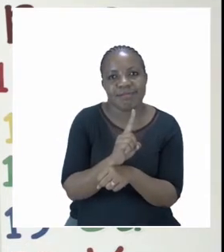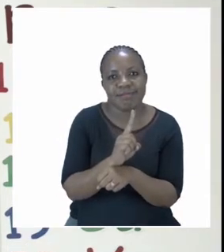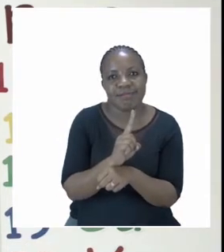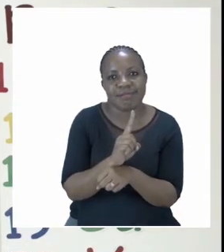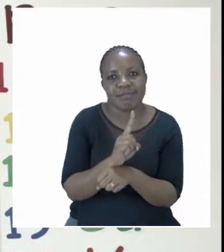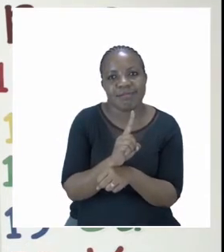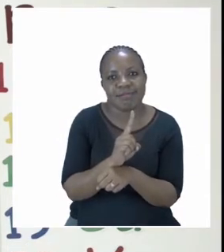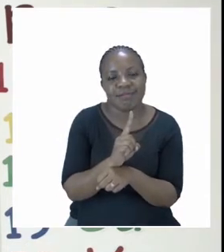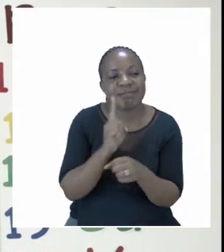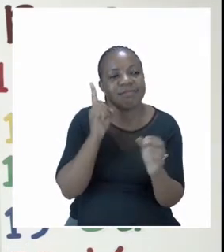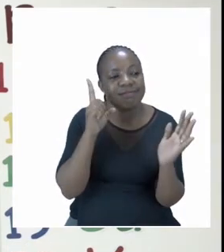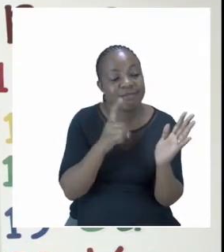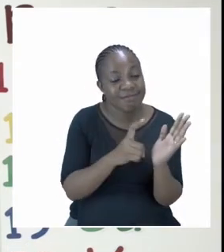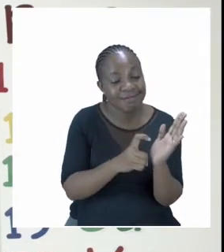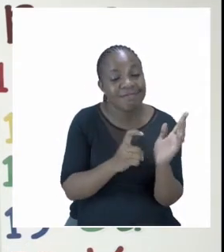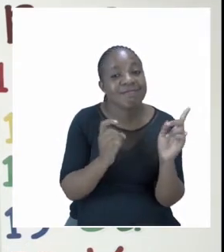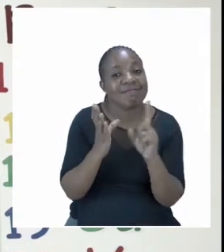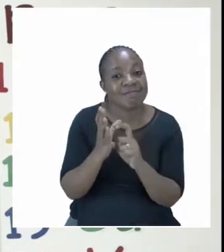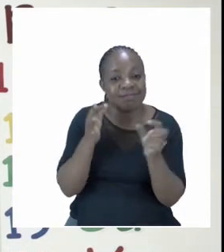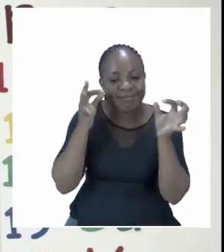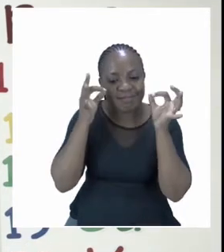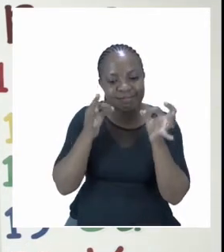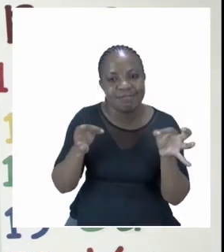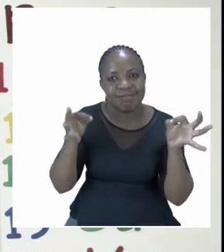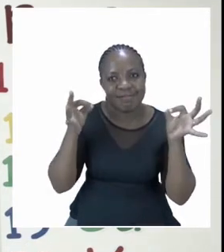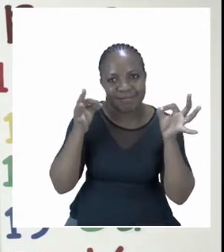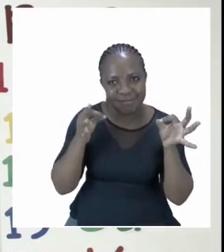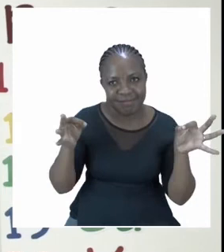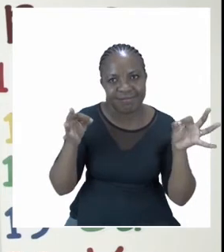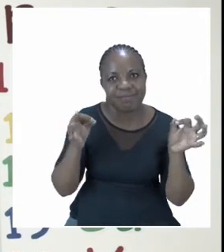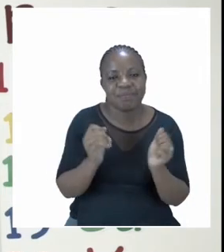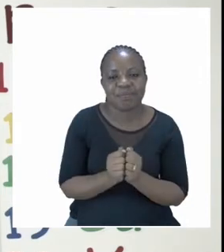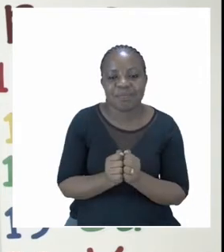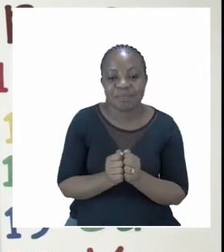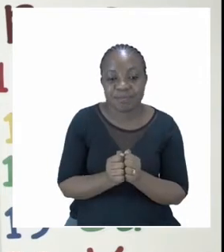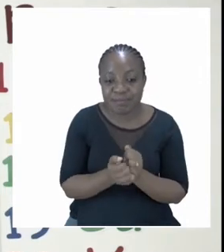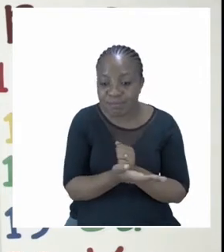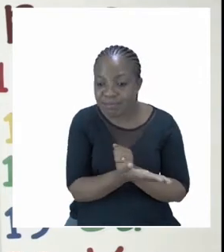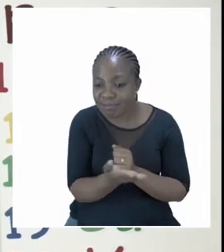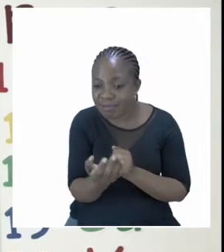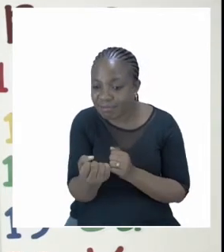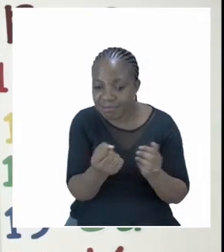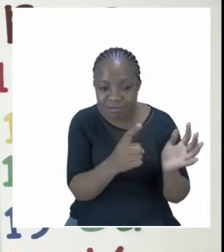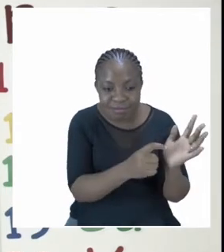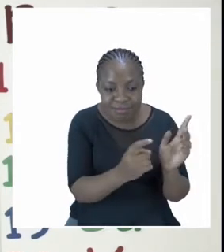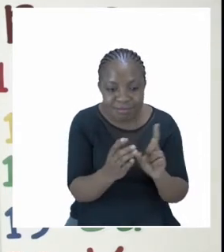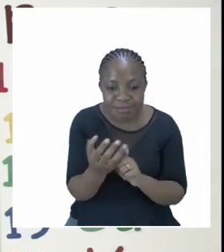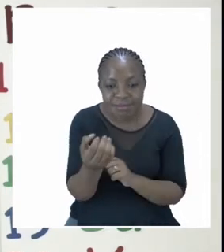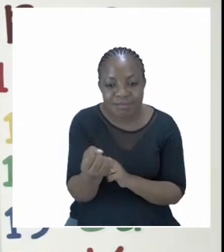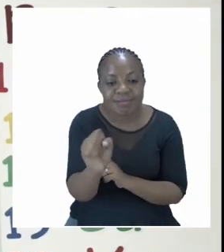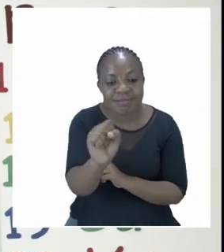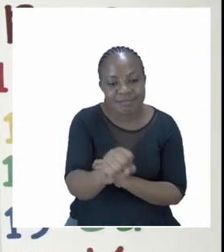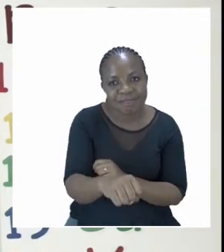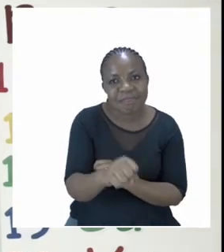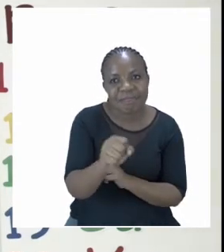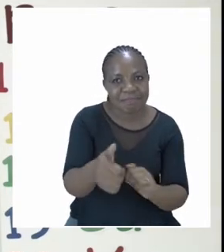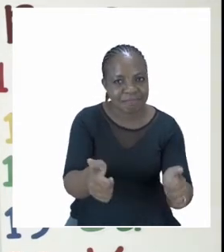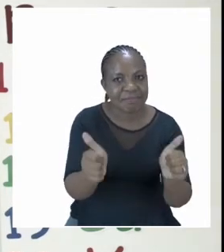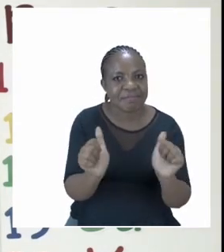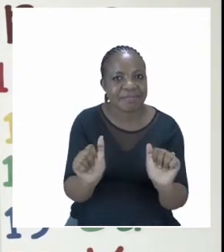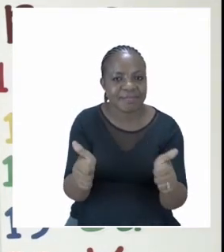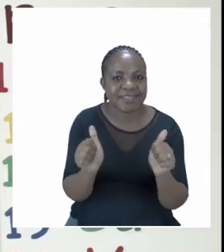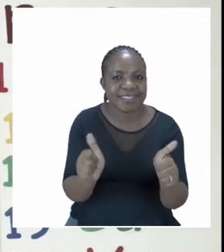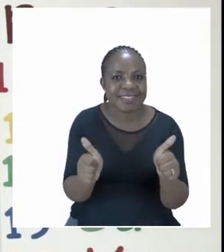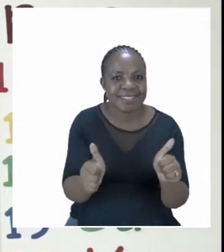song. So, does everybody have their sanitizer? Well done. Let us sing.